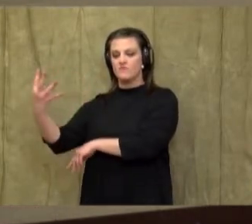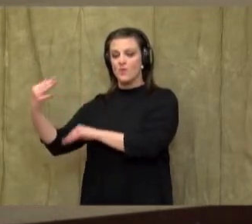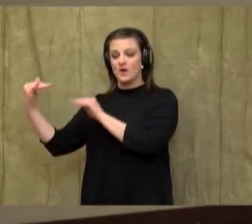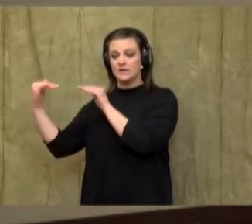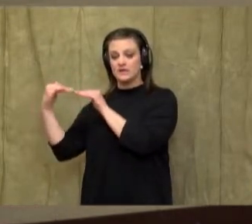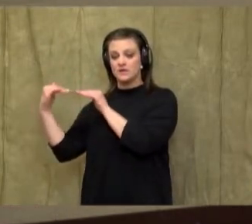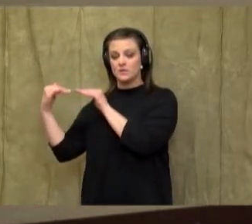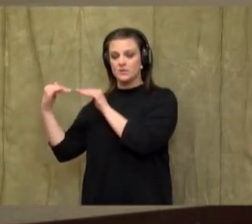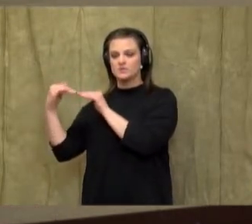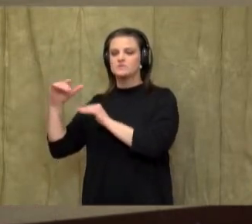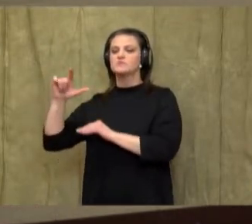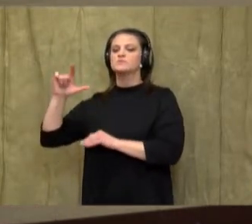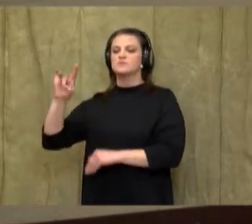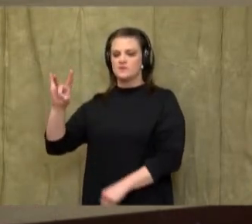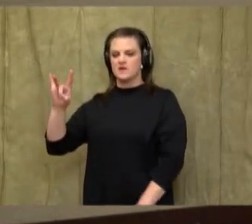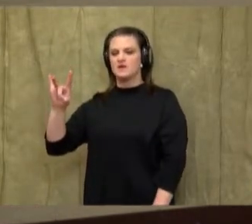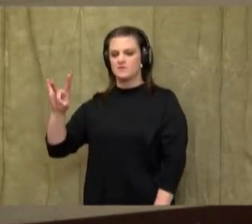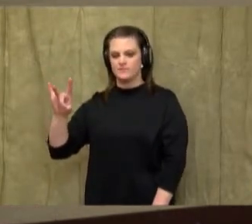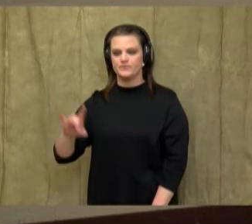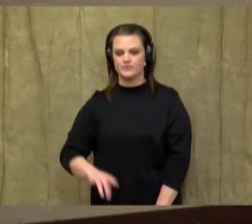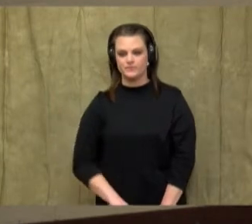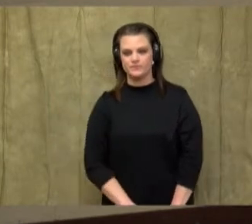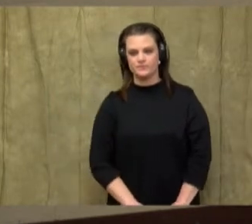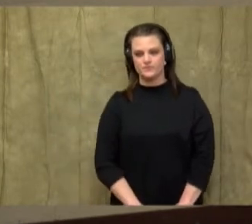look, is 28.